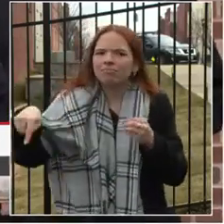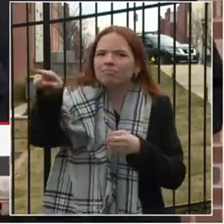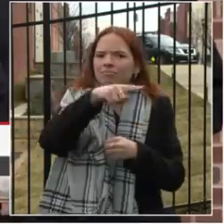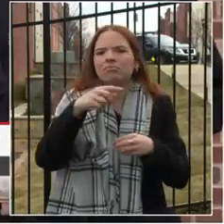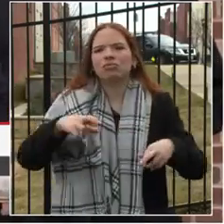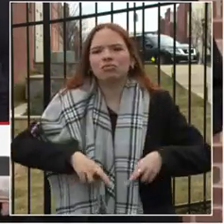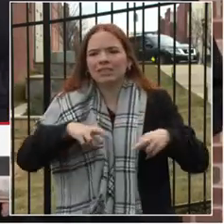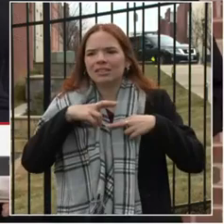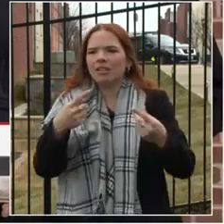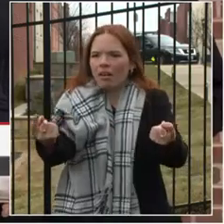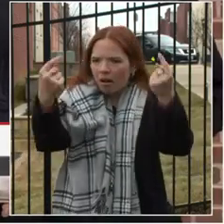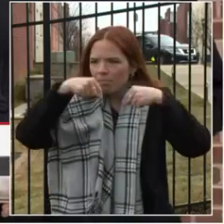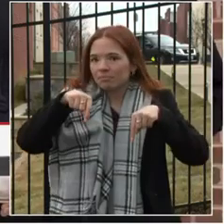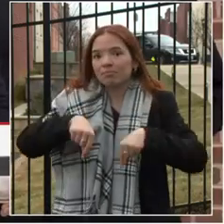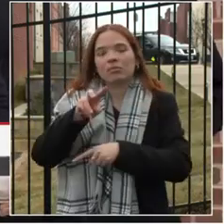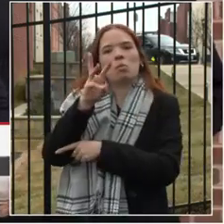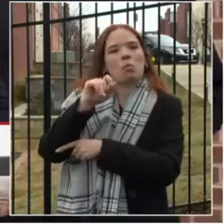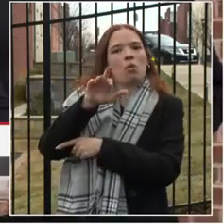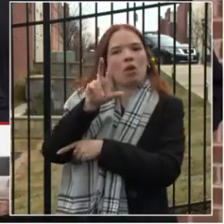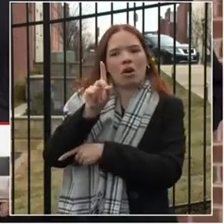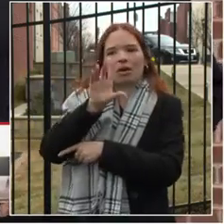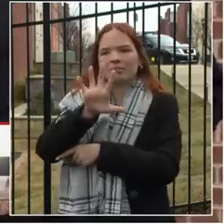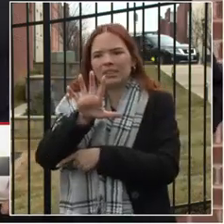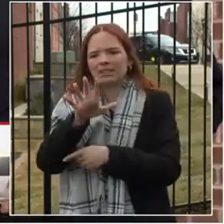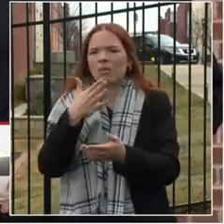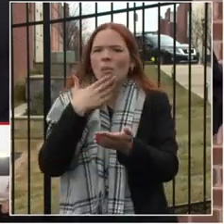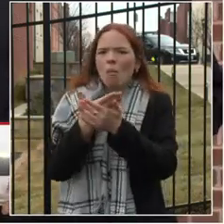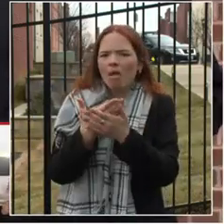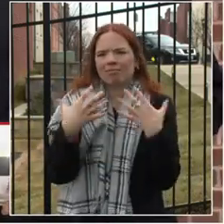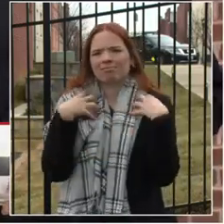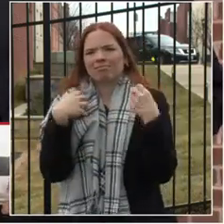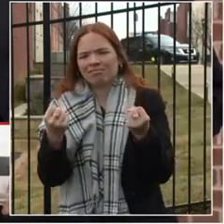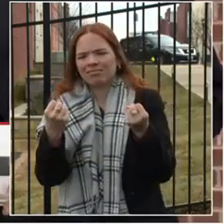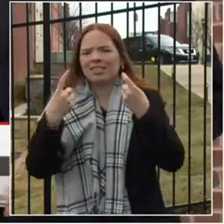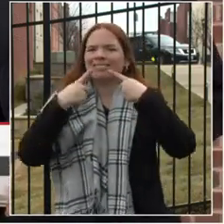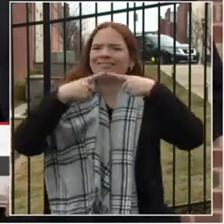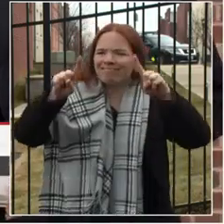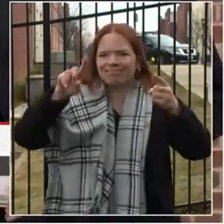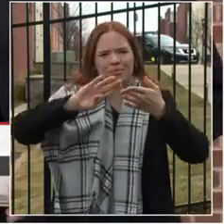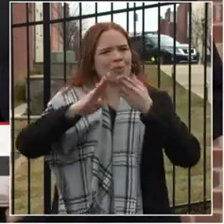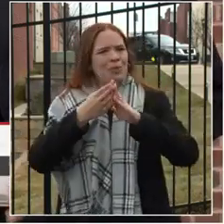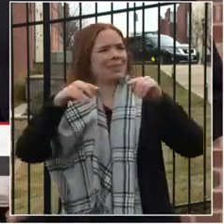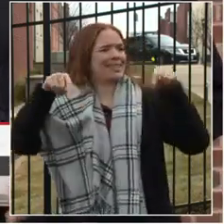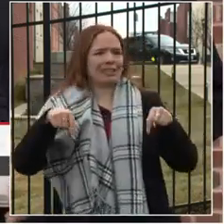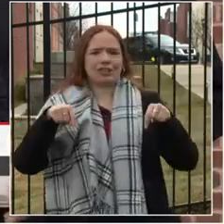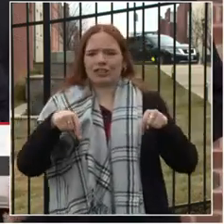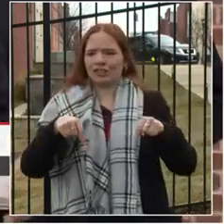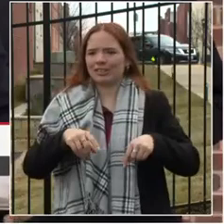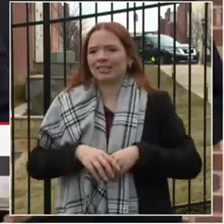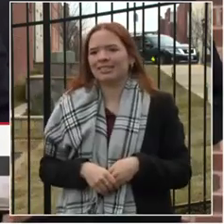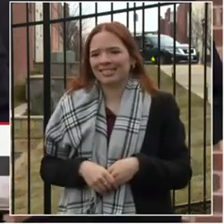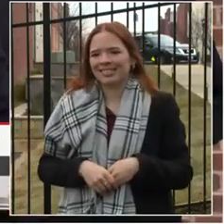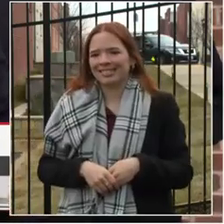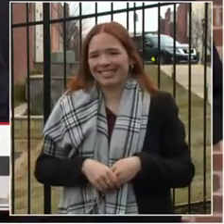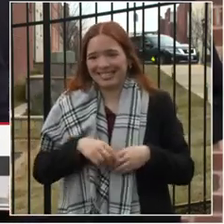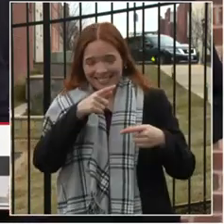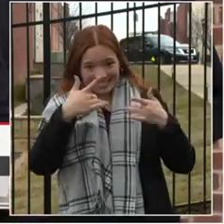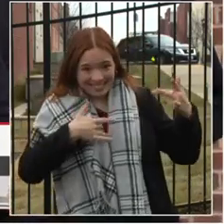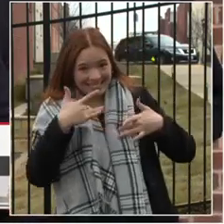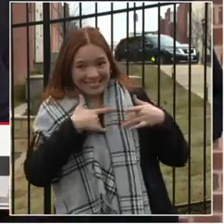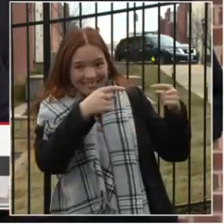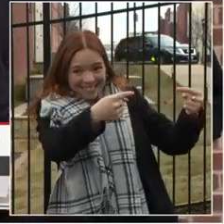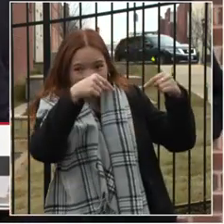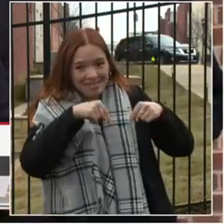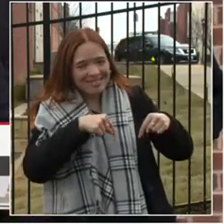robust and healthy community. So with that, I am, again, thrilled to have you all here as neighbors, and I look forward to welcoming many